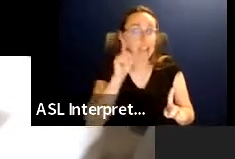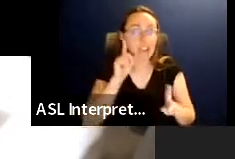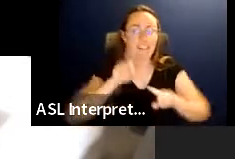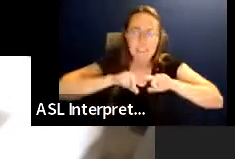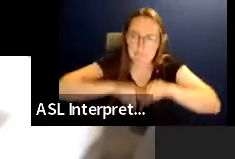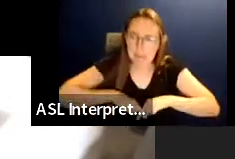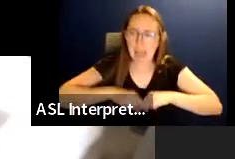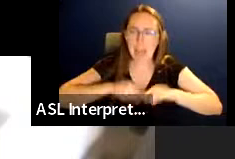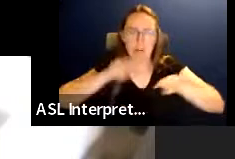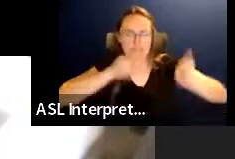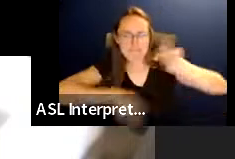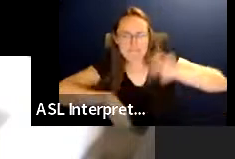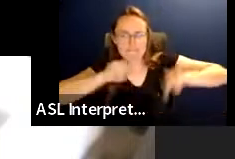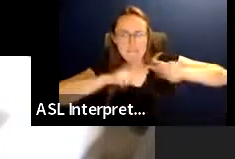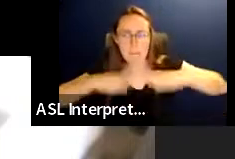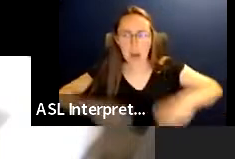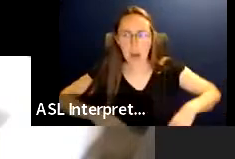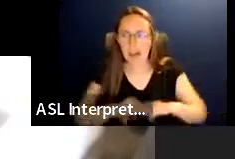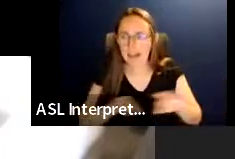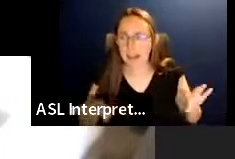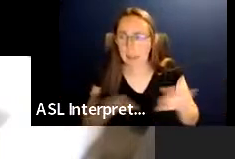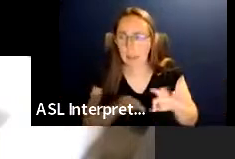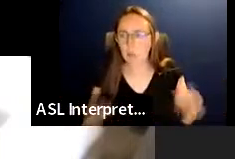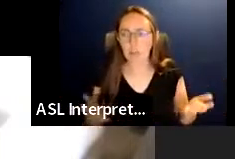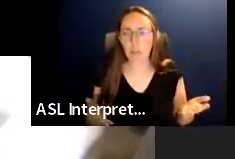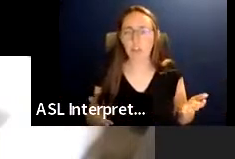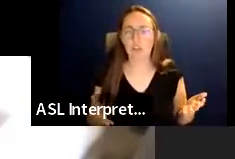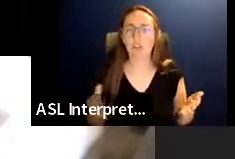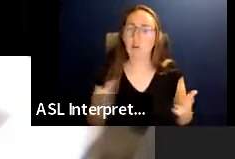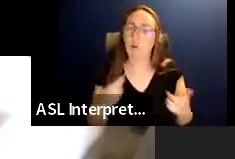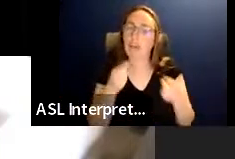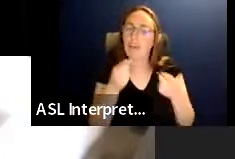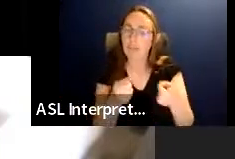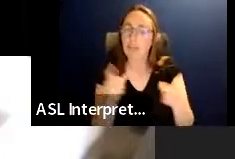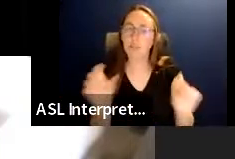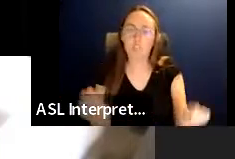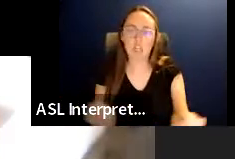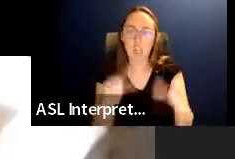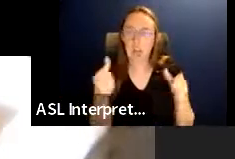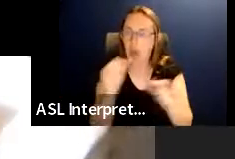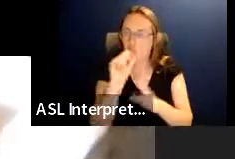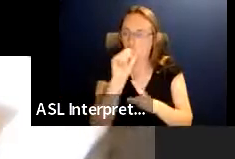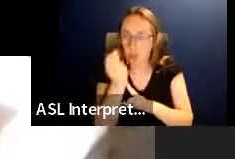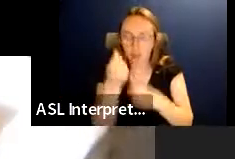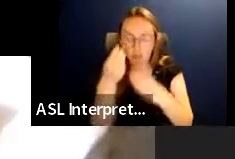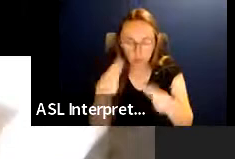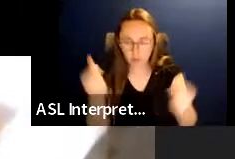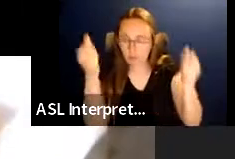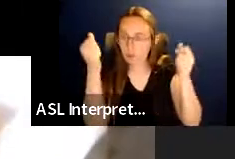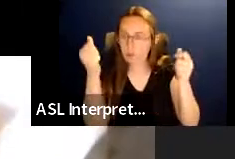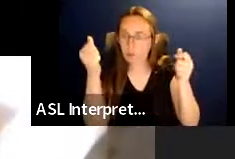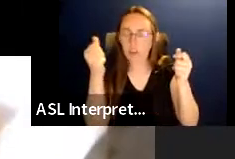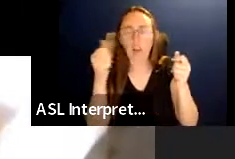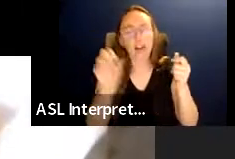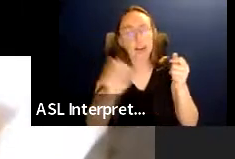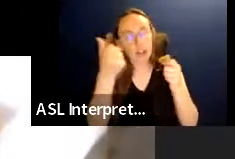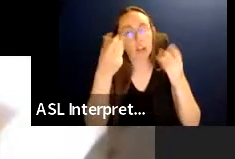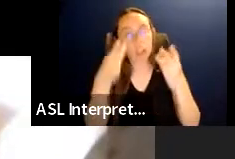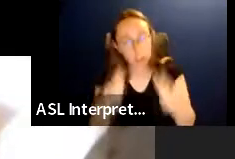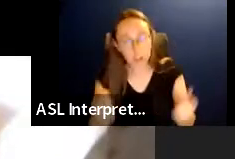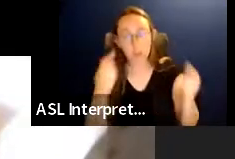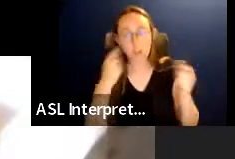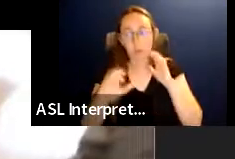language. So just showing about this being another solution for communicating.